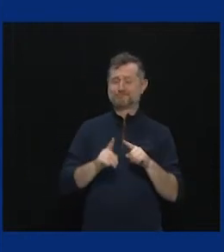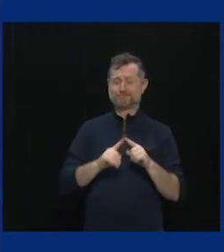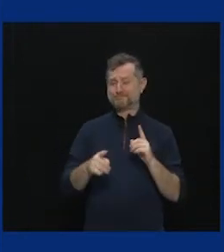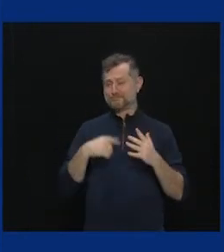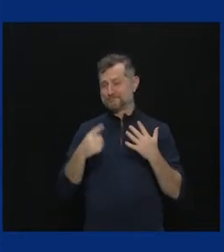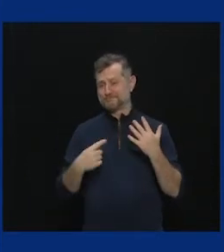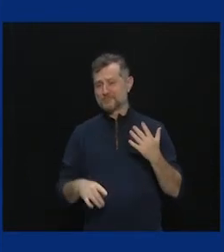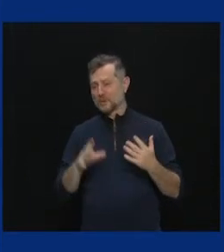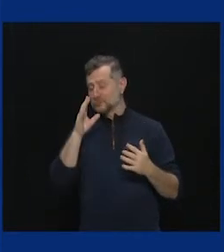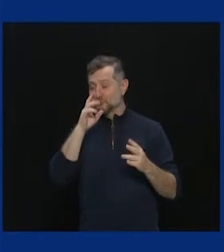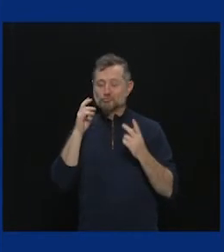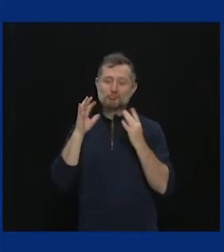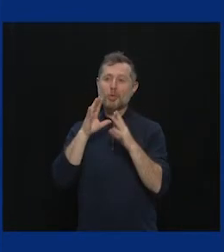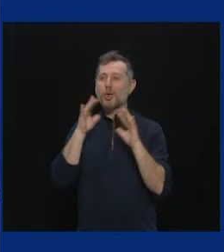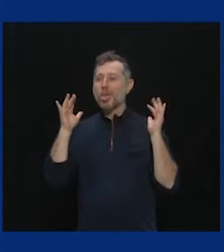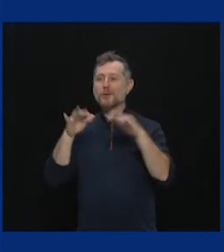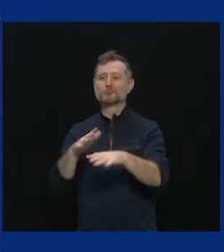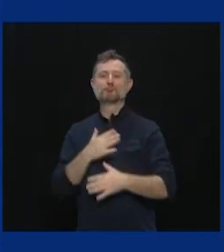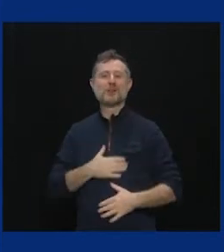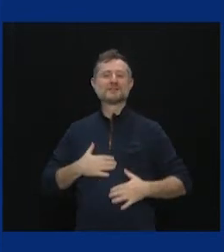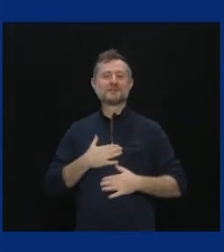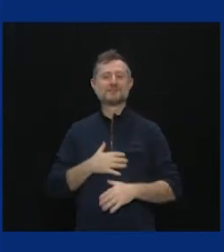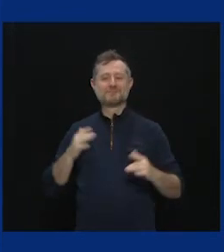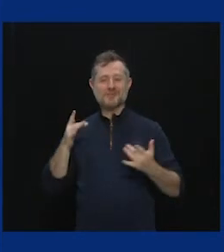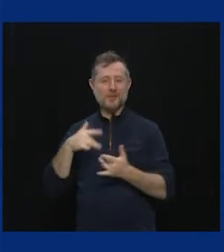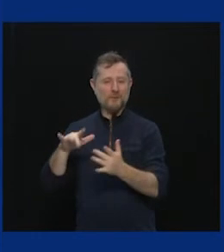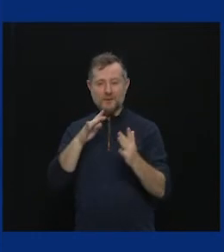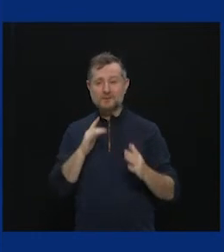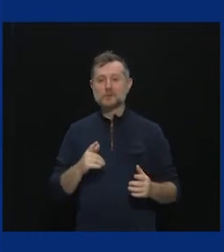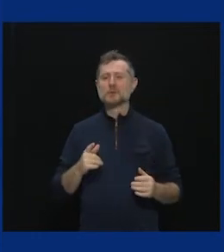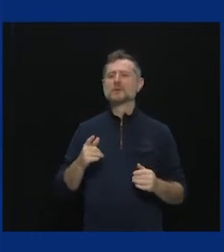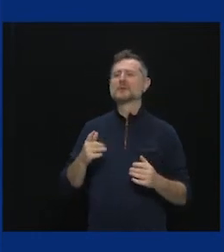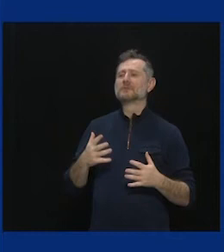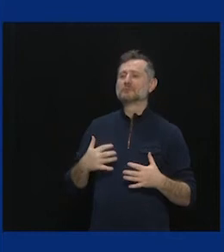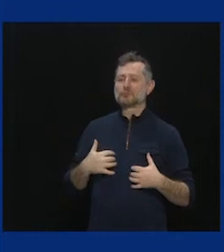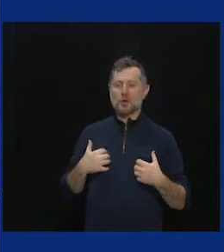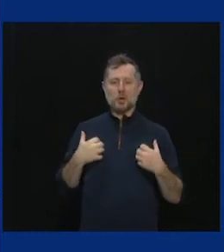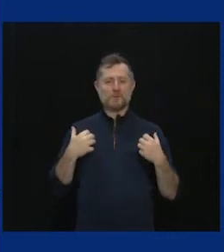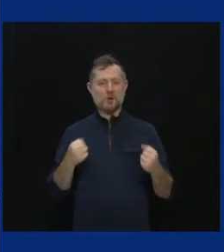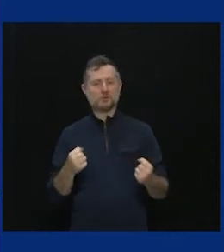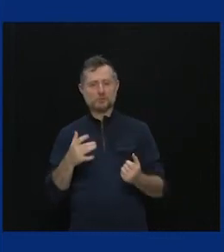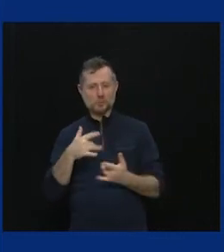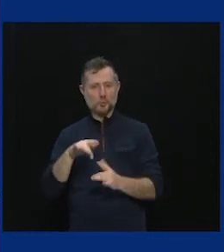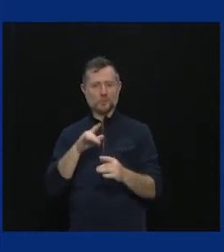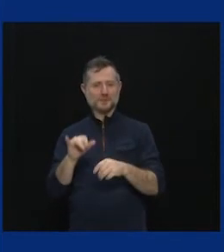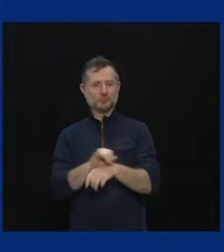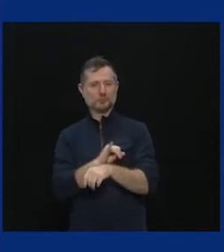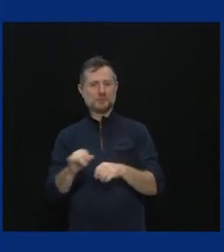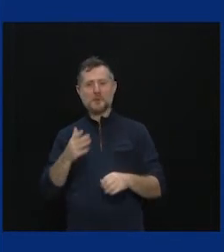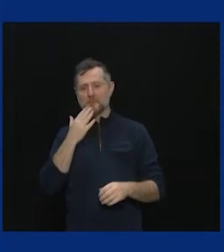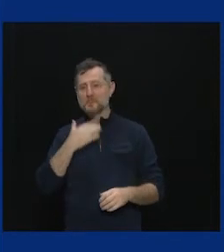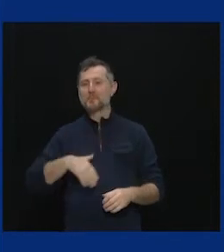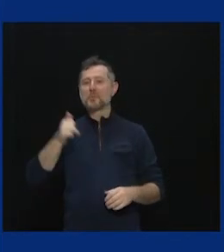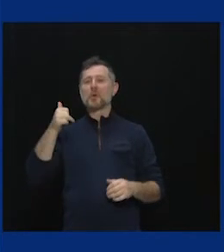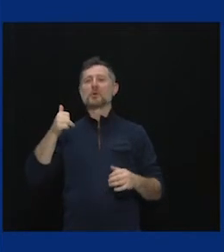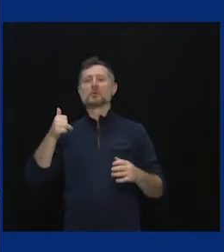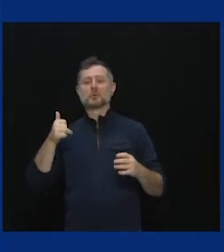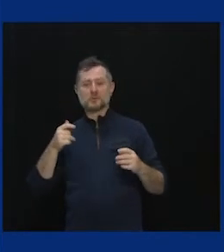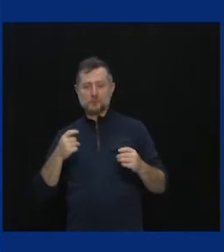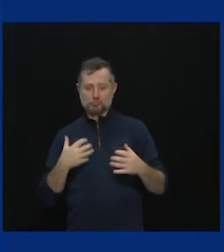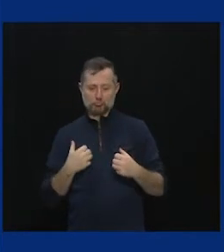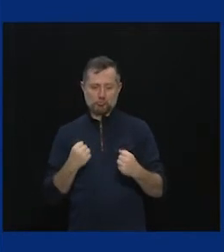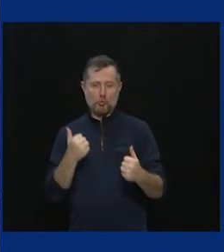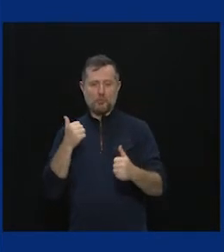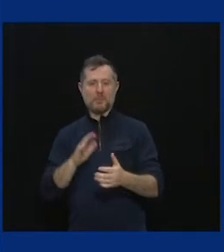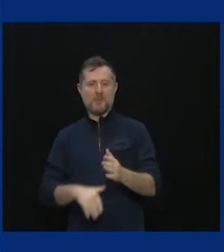community to build New York State's tourism industry back better and stronger than ever. As you know, yesterday,